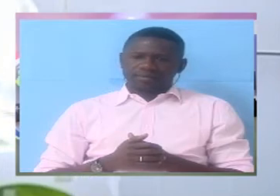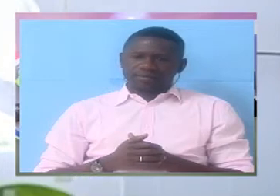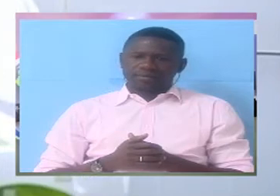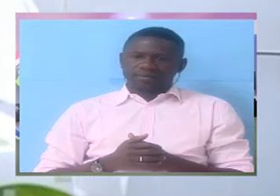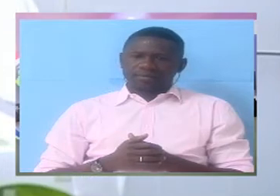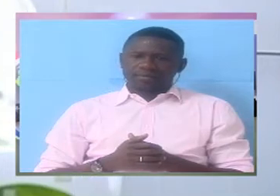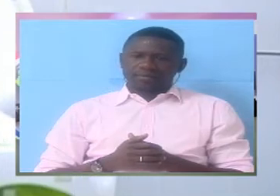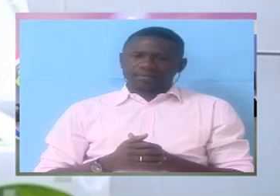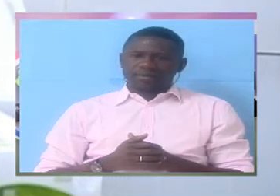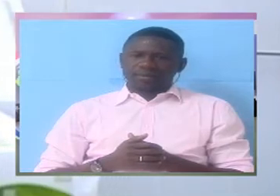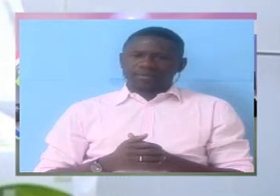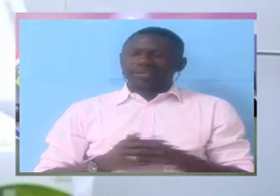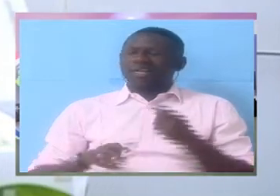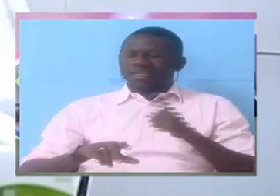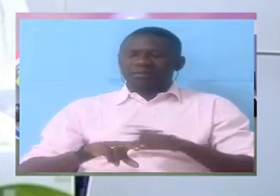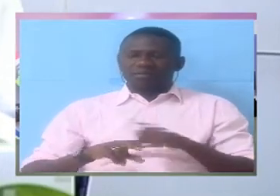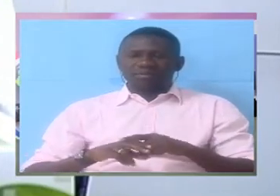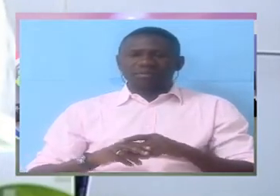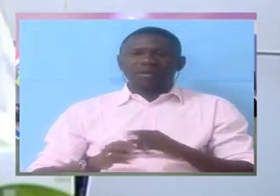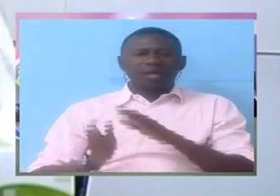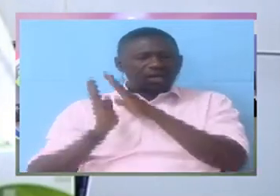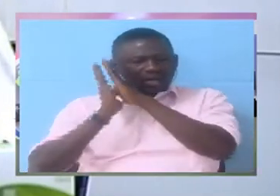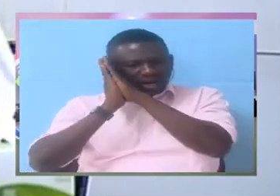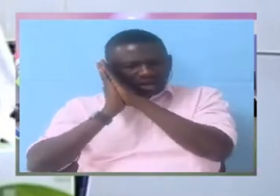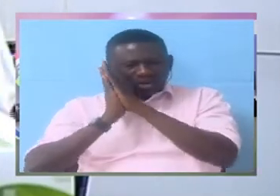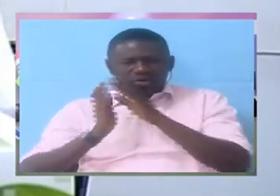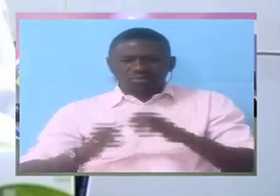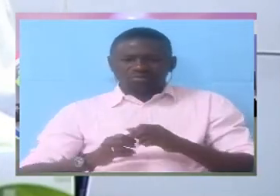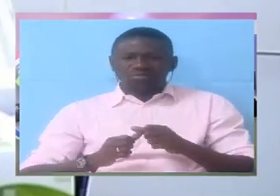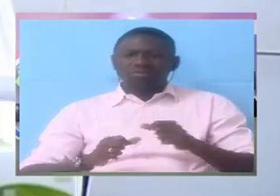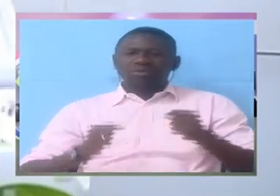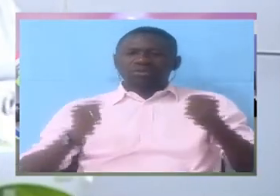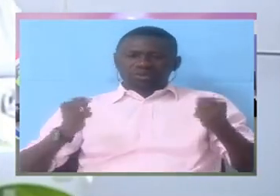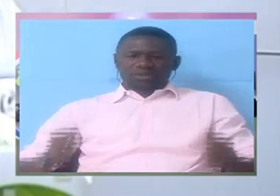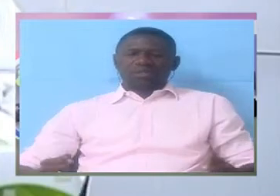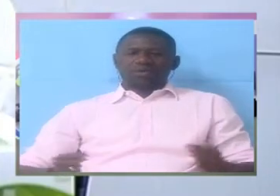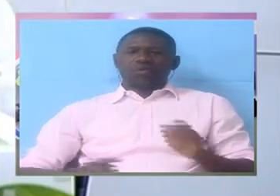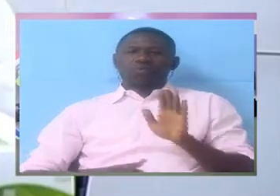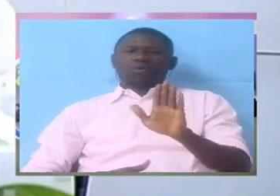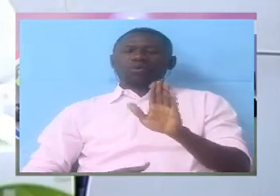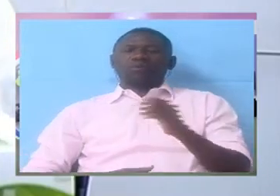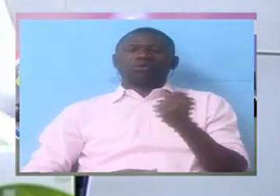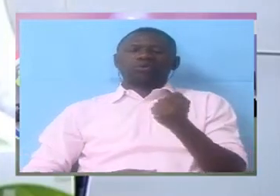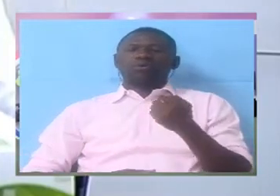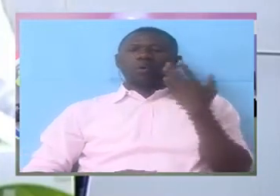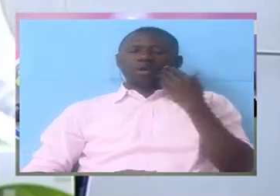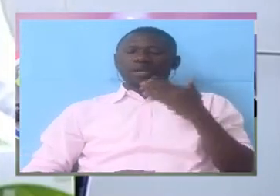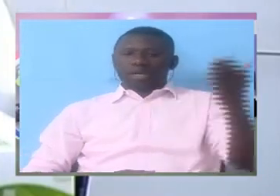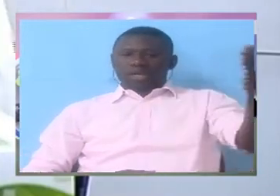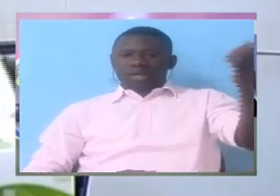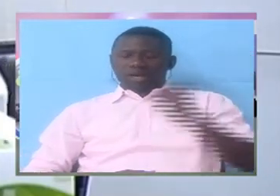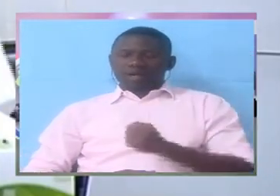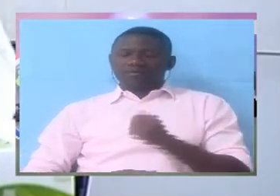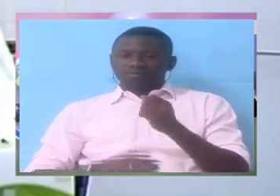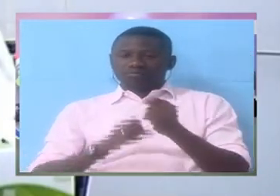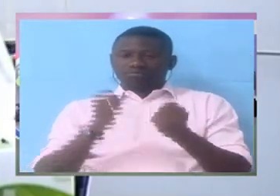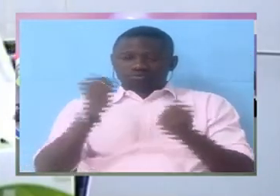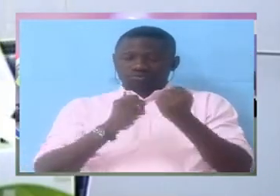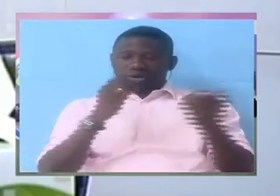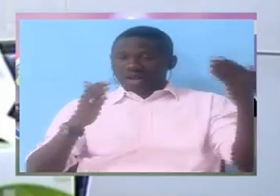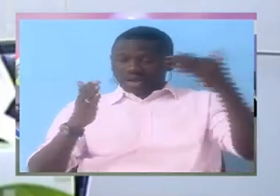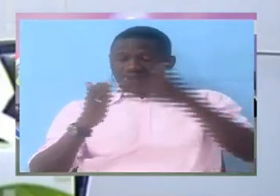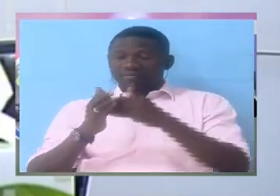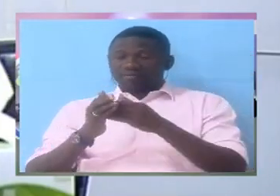my settee waiting for the vehicle because when they come by the gate, you know, they will hoot and then I come out. Melari na